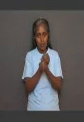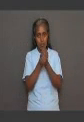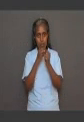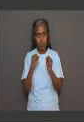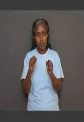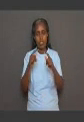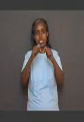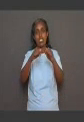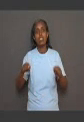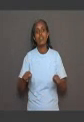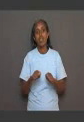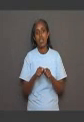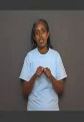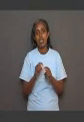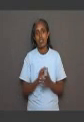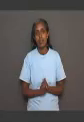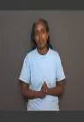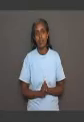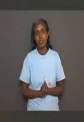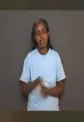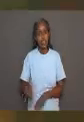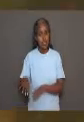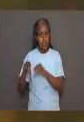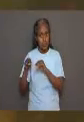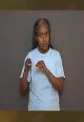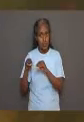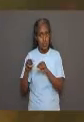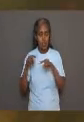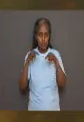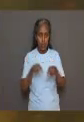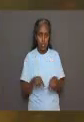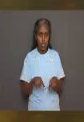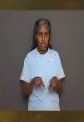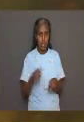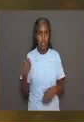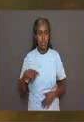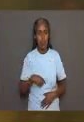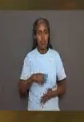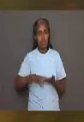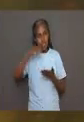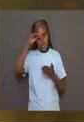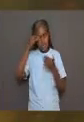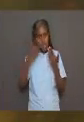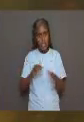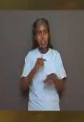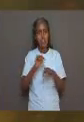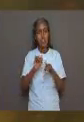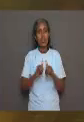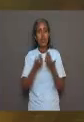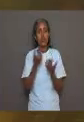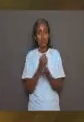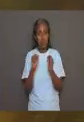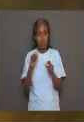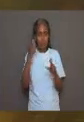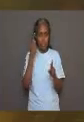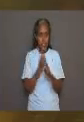We have solved the triangle. Students, Today, we have learned how to